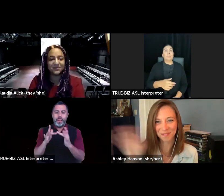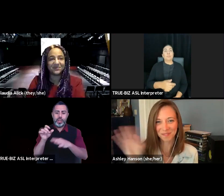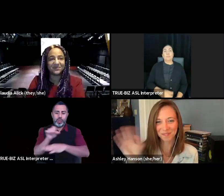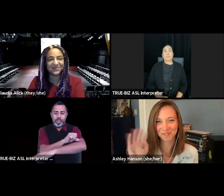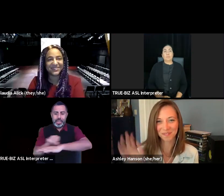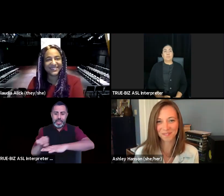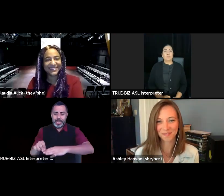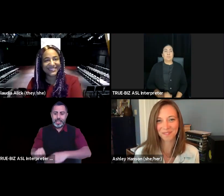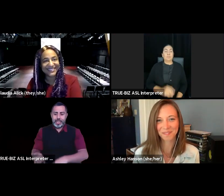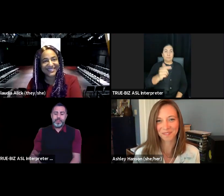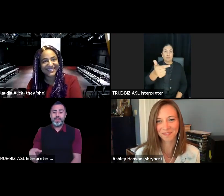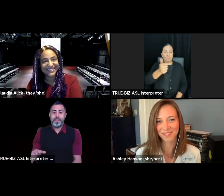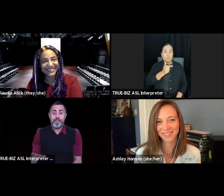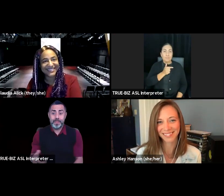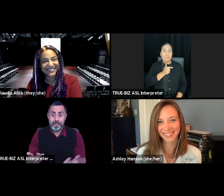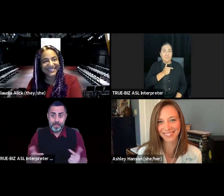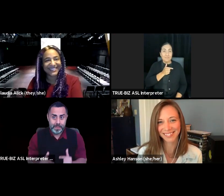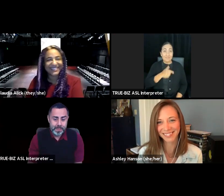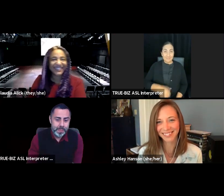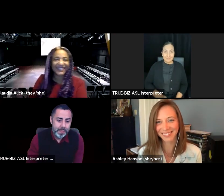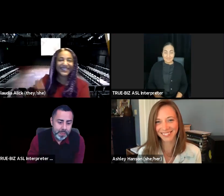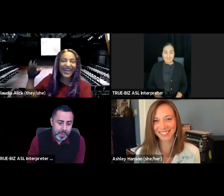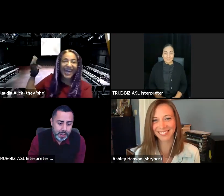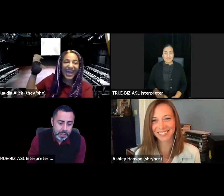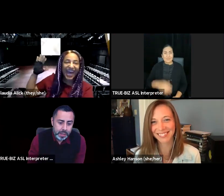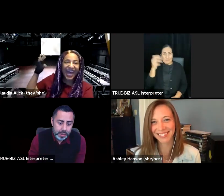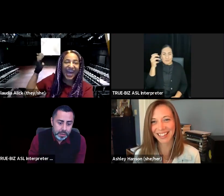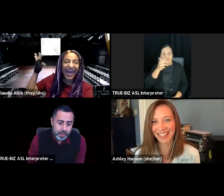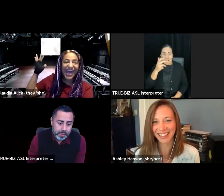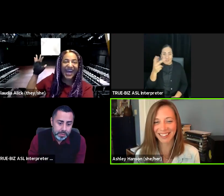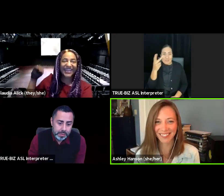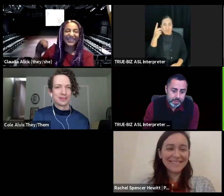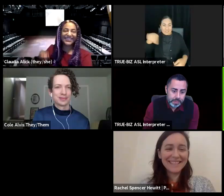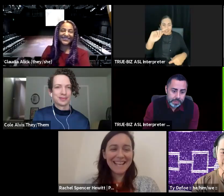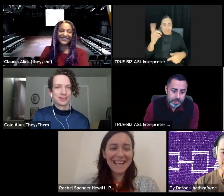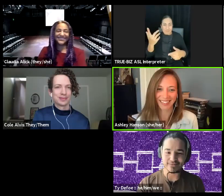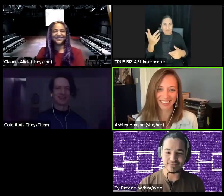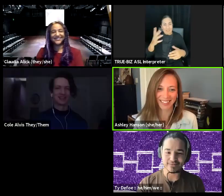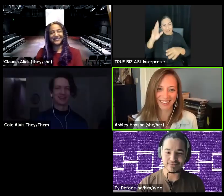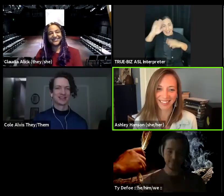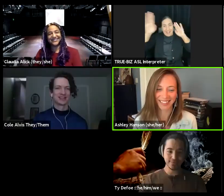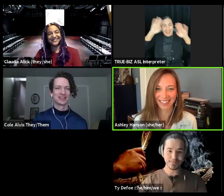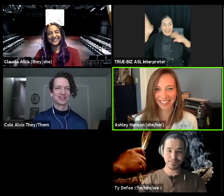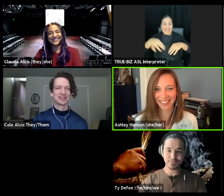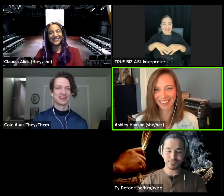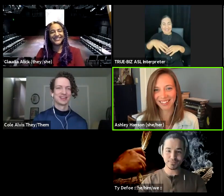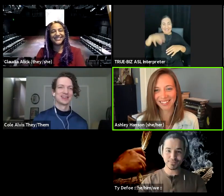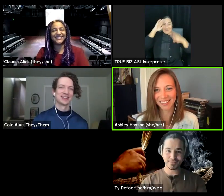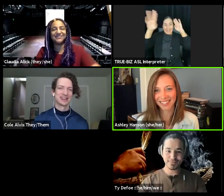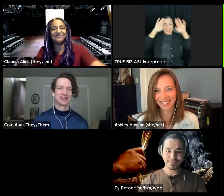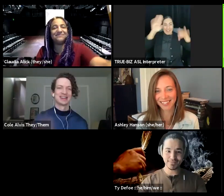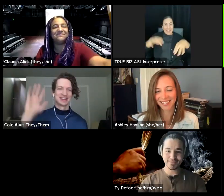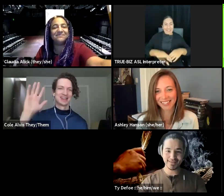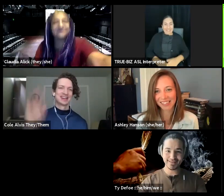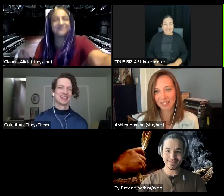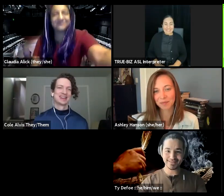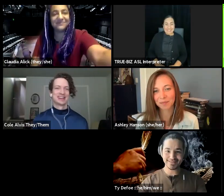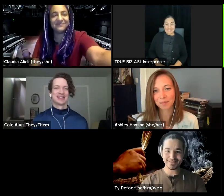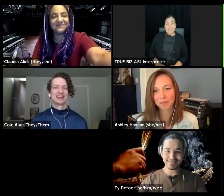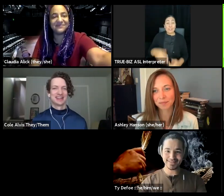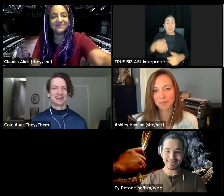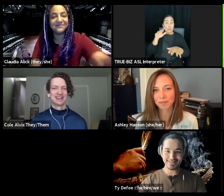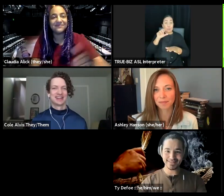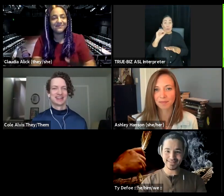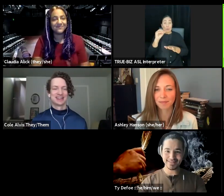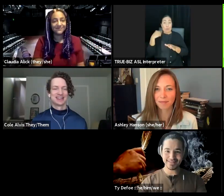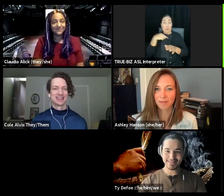friends. Look at them. Look at them coming in. Hi. Hello. Hi. Hello. Hi. Hi. So we're going to